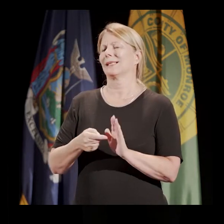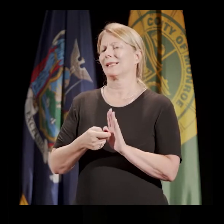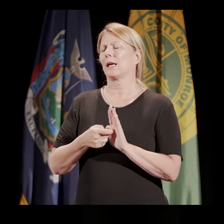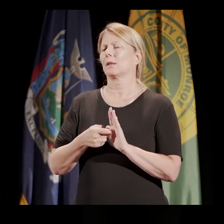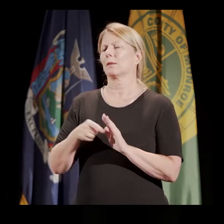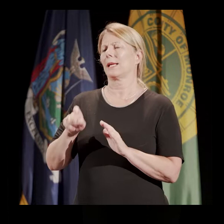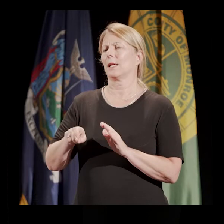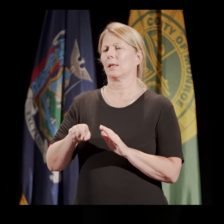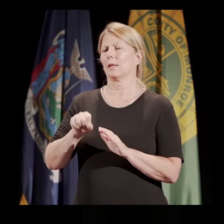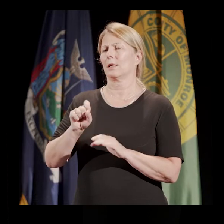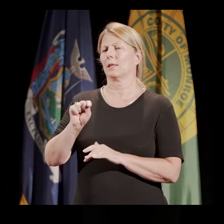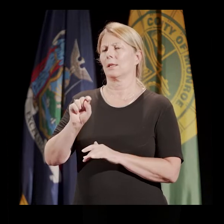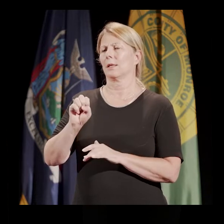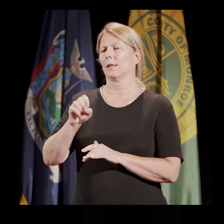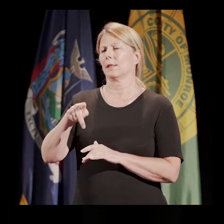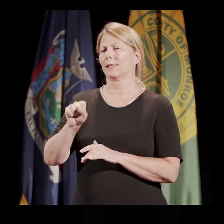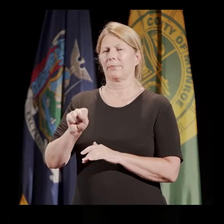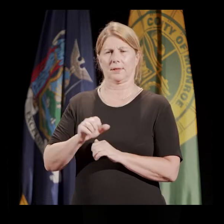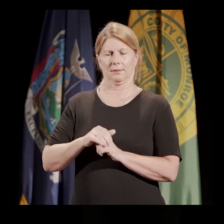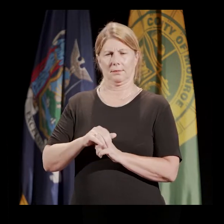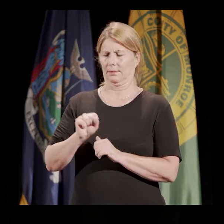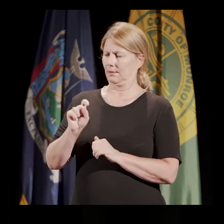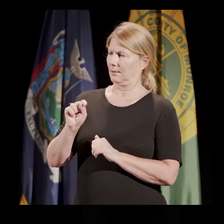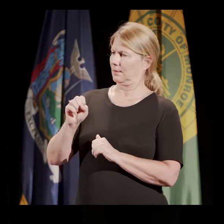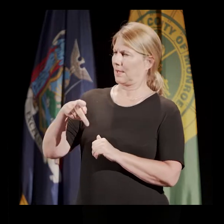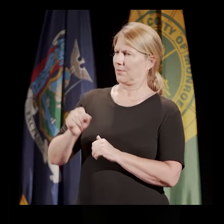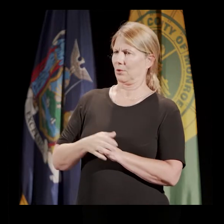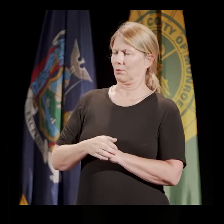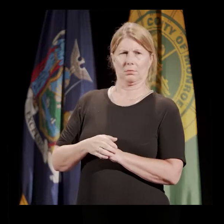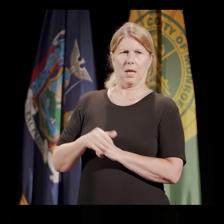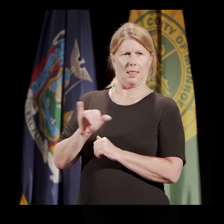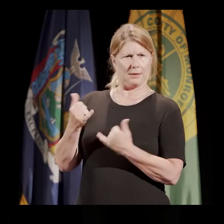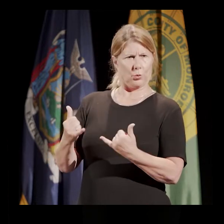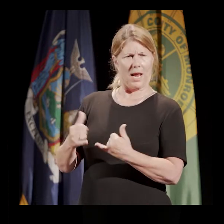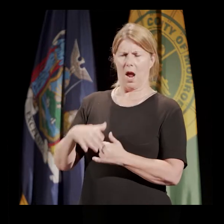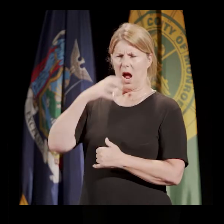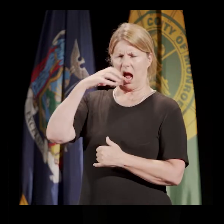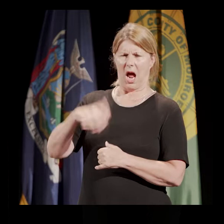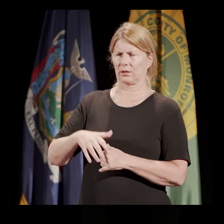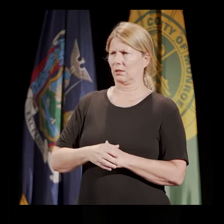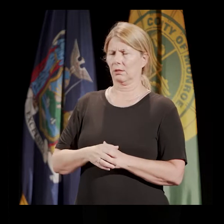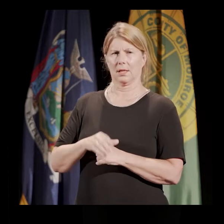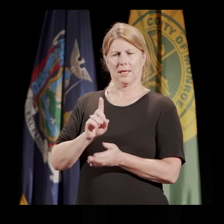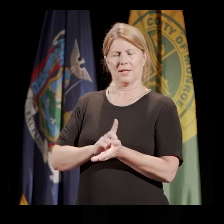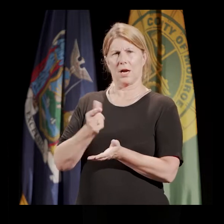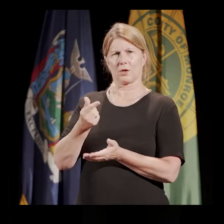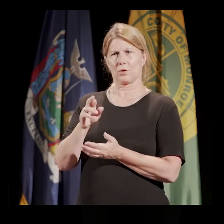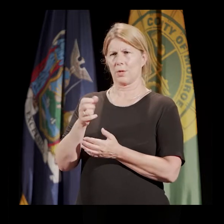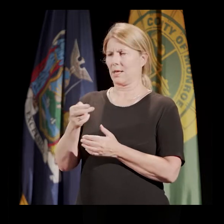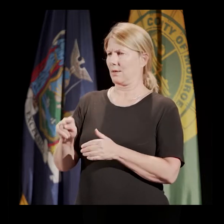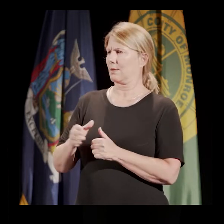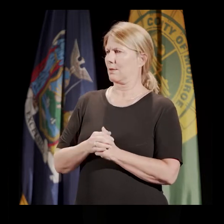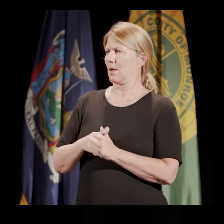mean that literally. On a day like today, one of the hottest days of the summer, Dr. Green and her team left their air-conditioned